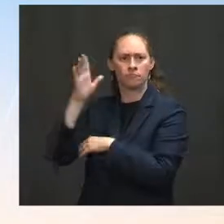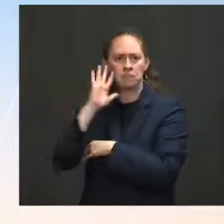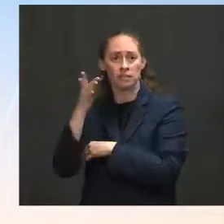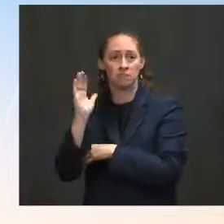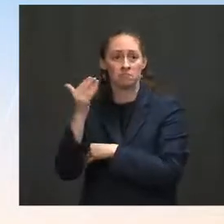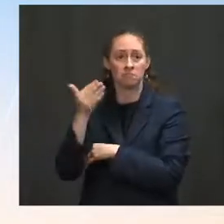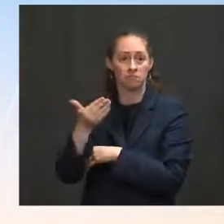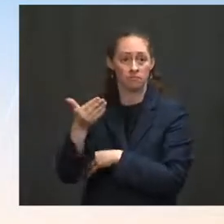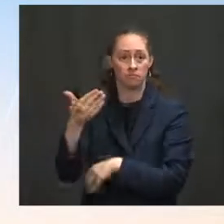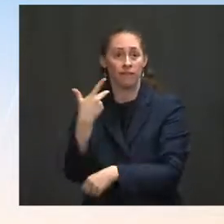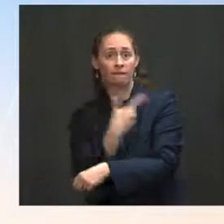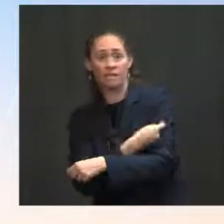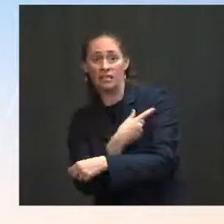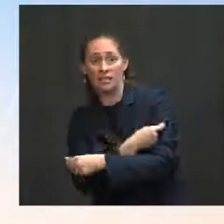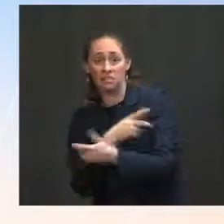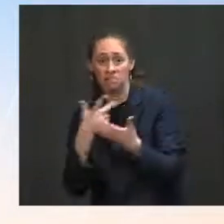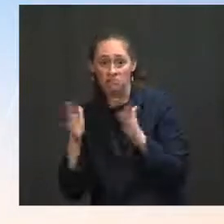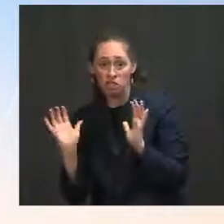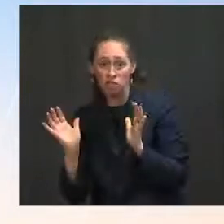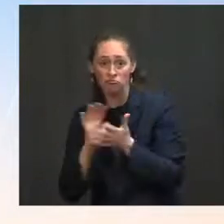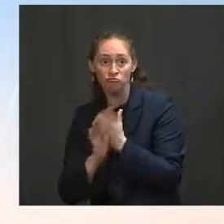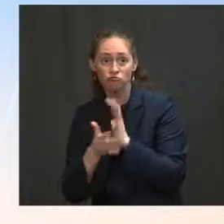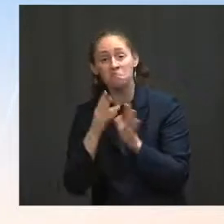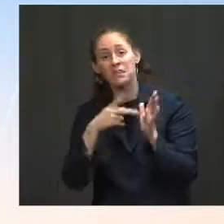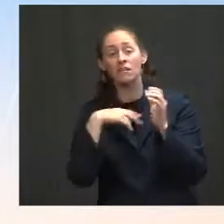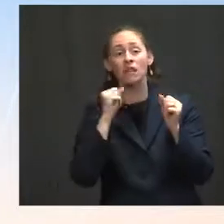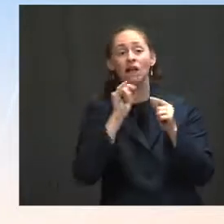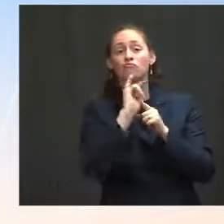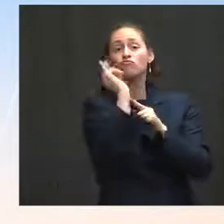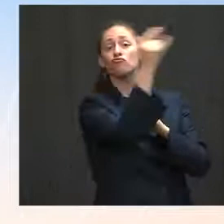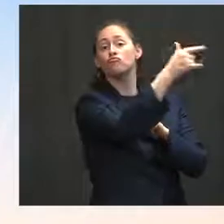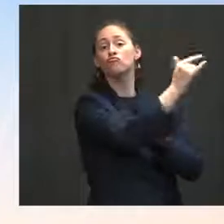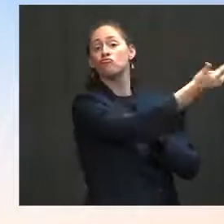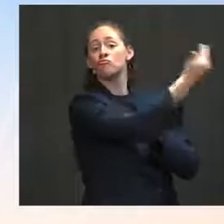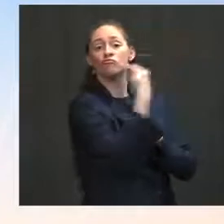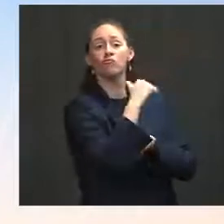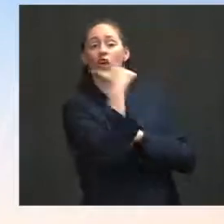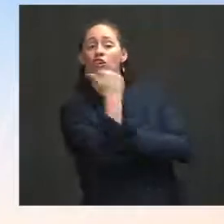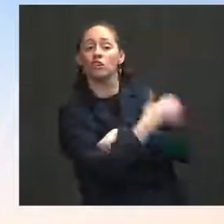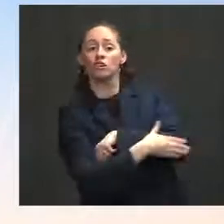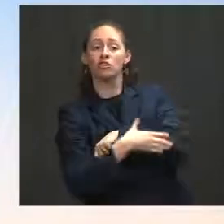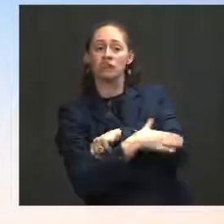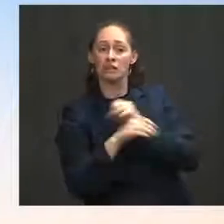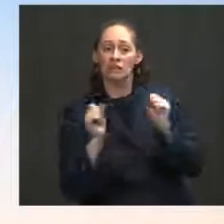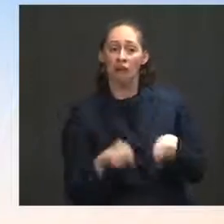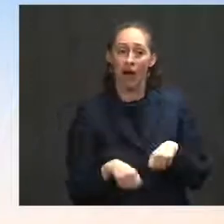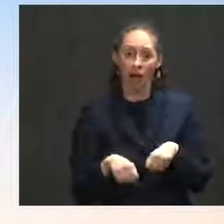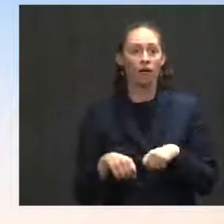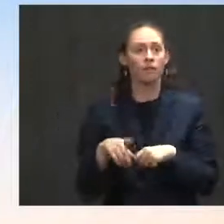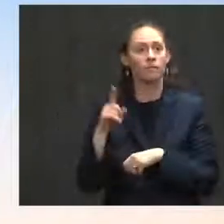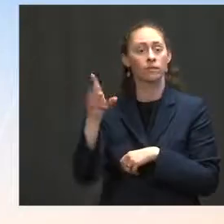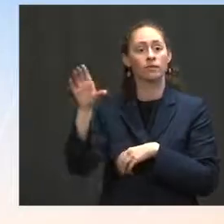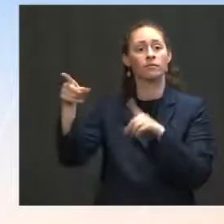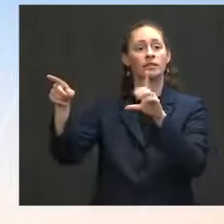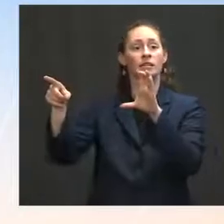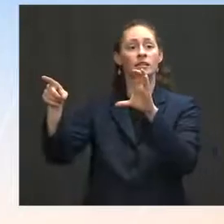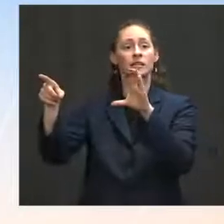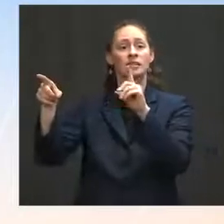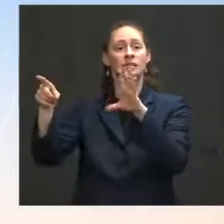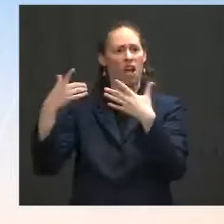the U.S.? The CDC has already said that it's safe to travel. I've done it. A lot of us have done it. If you're fully